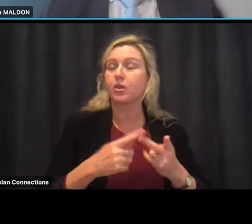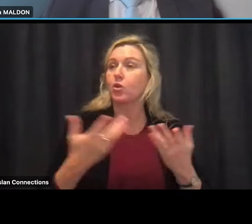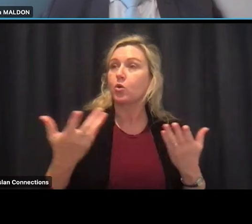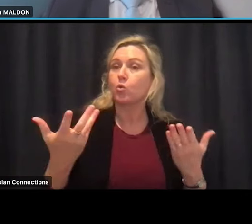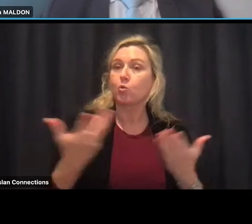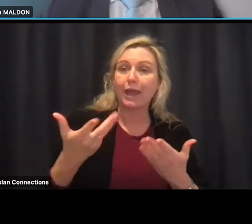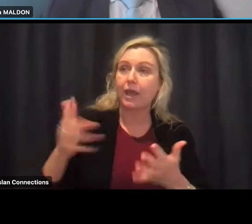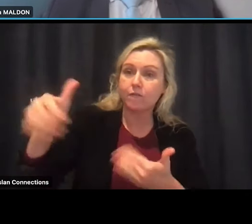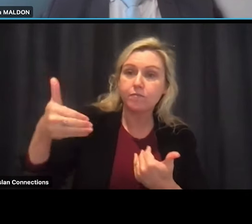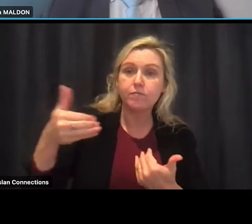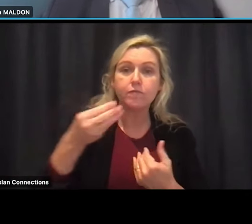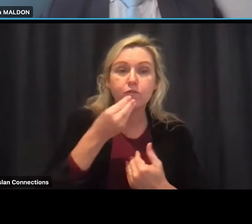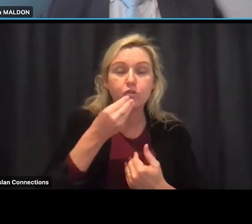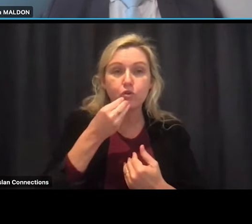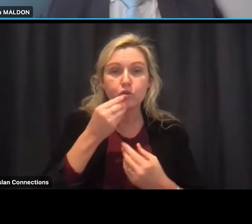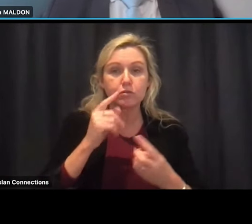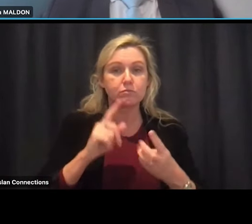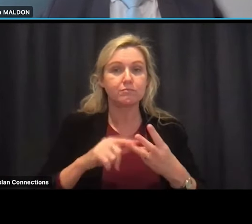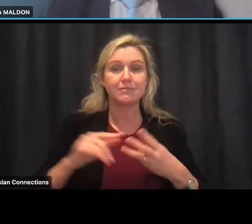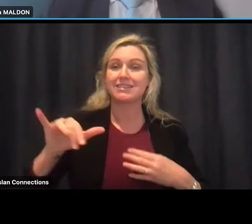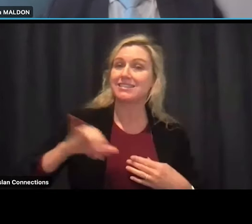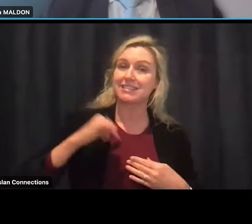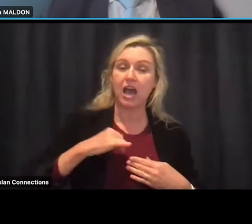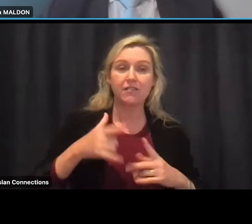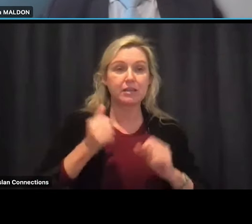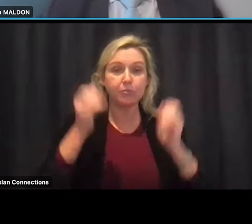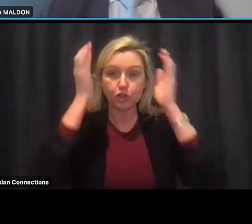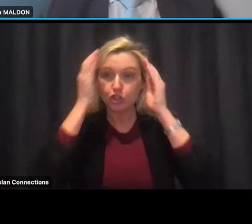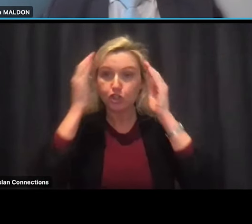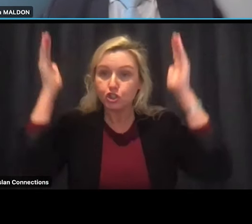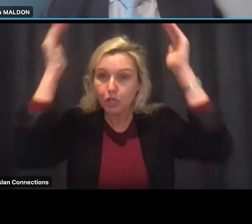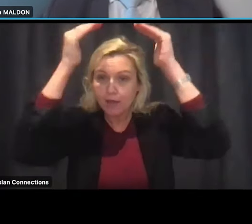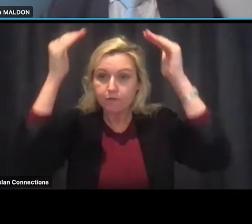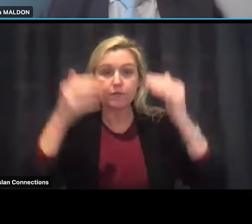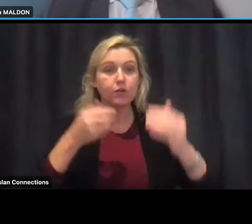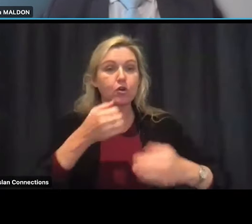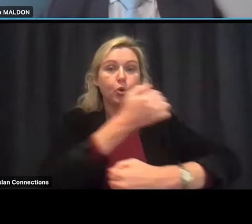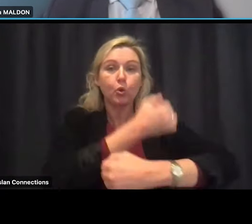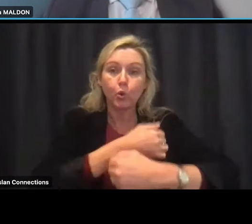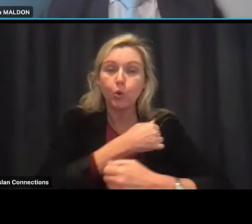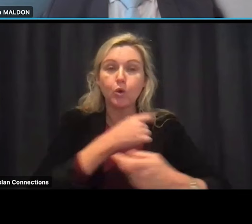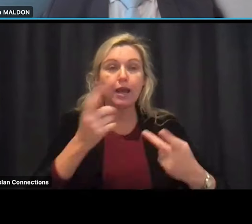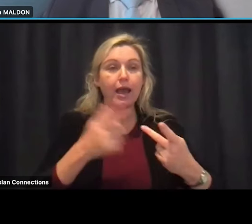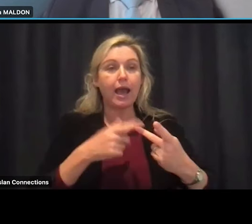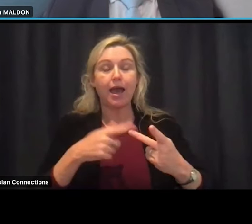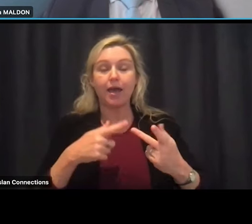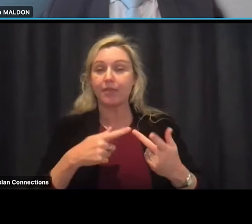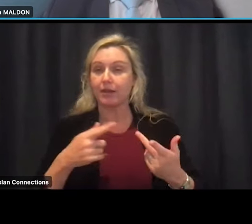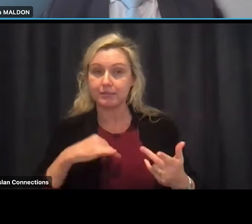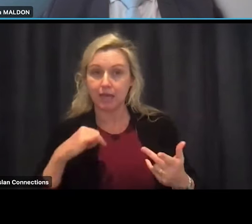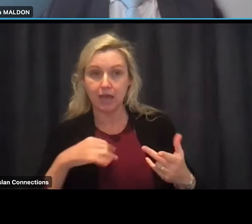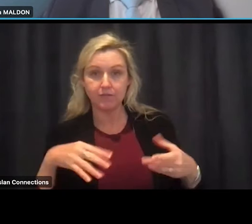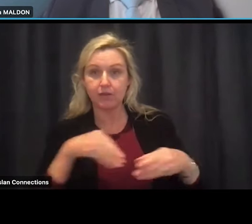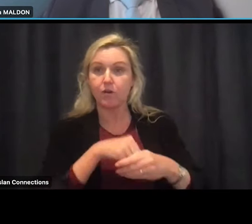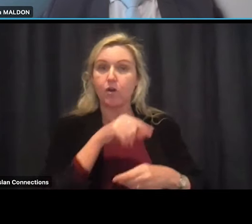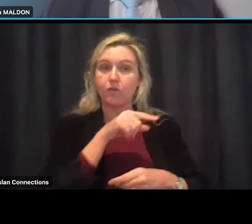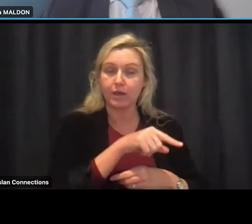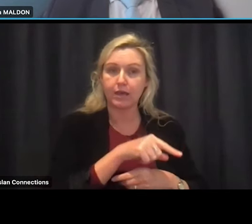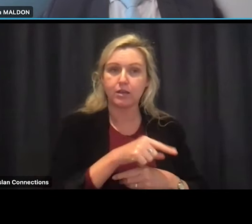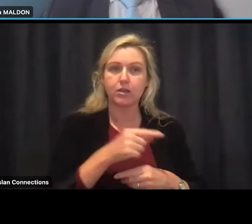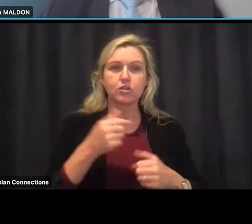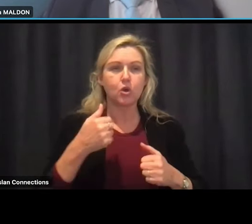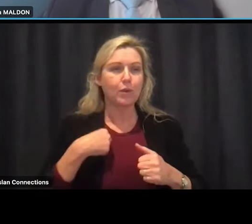outsourced, staffing, such as chefs, cooks, allied health effort, and costs. And we'll be comparing these outcome